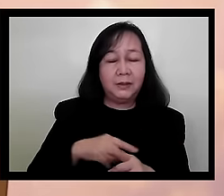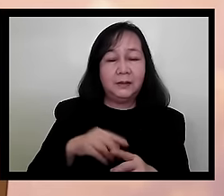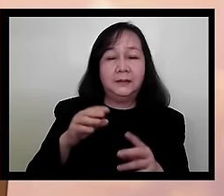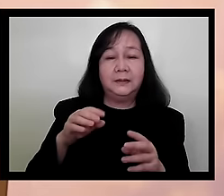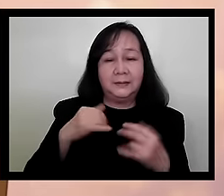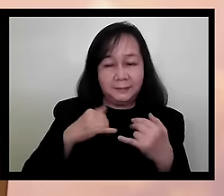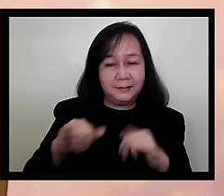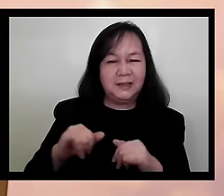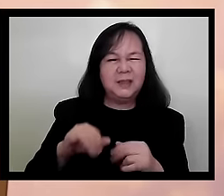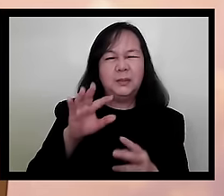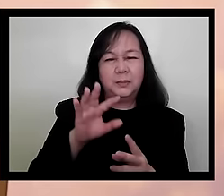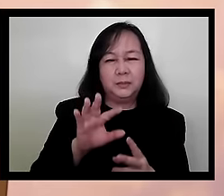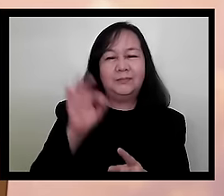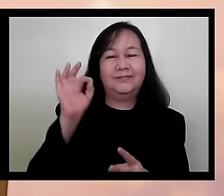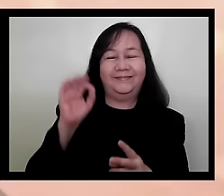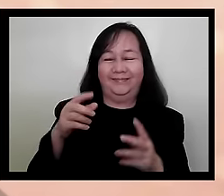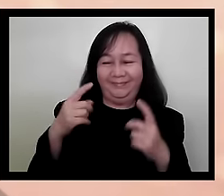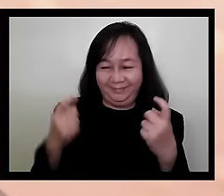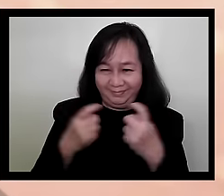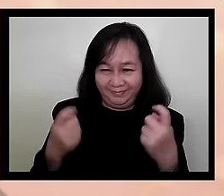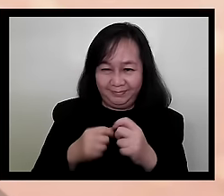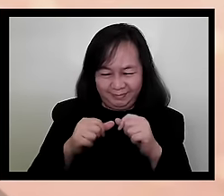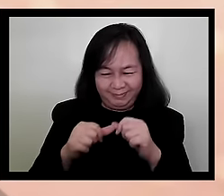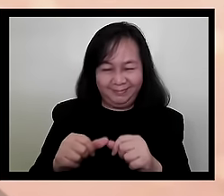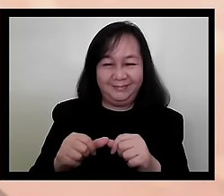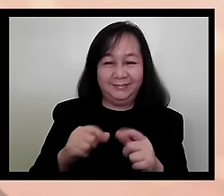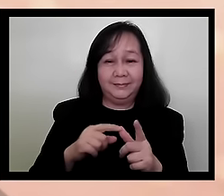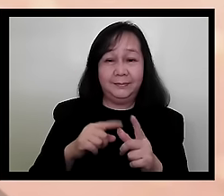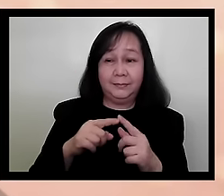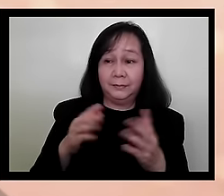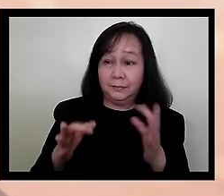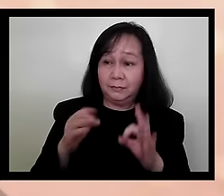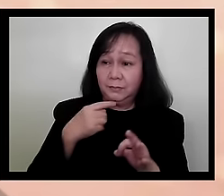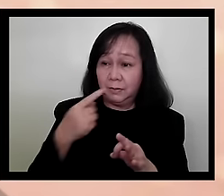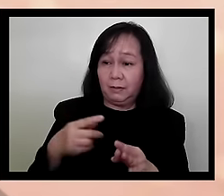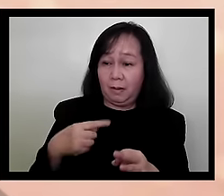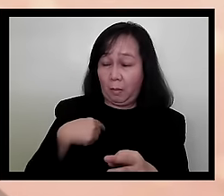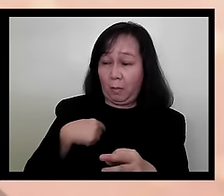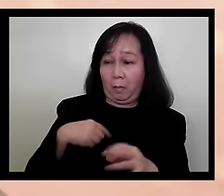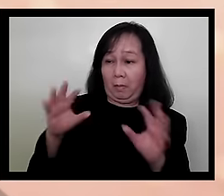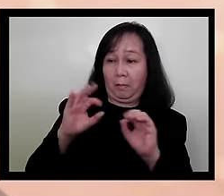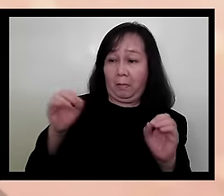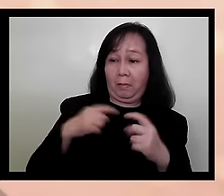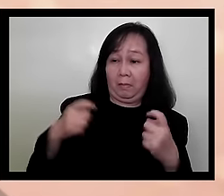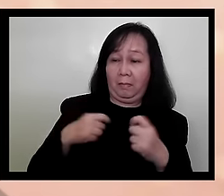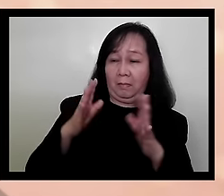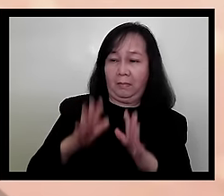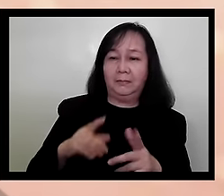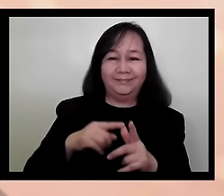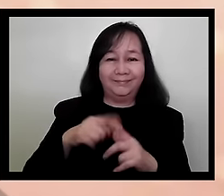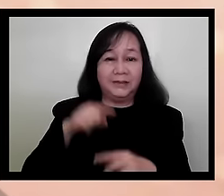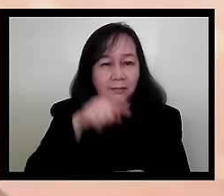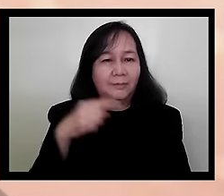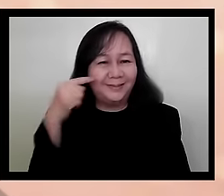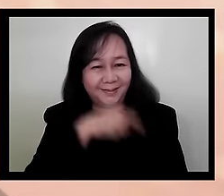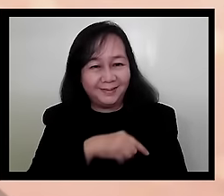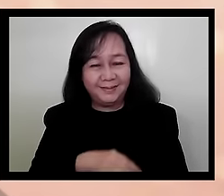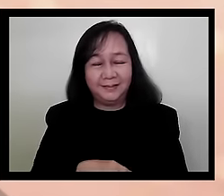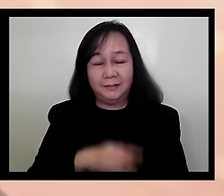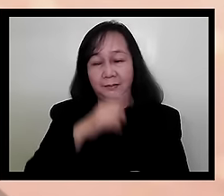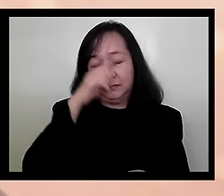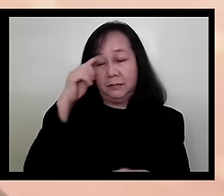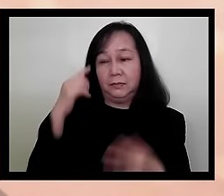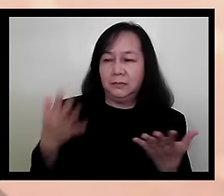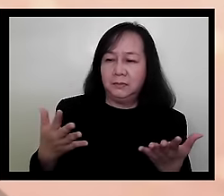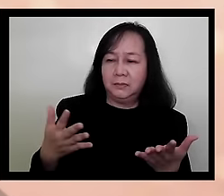choose to sin no and if you say I have no sin then you are a liar no a part of